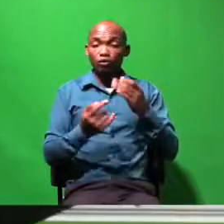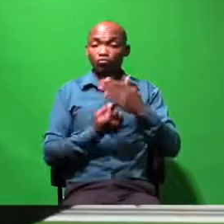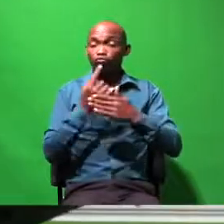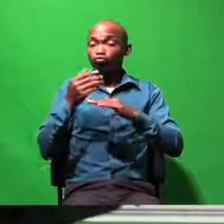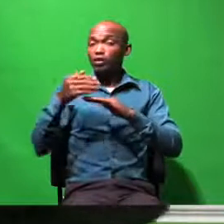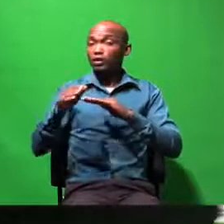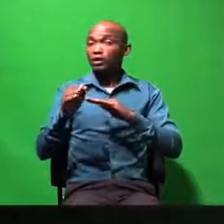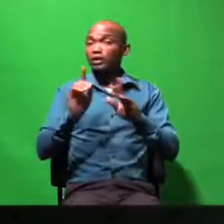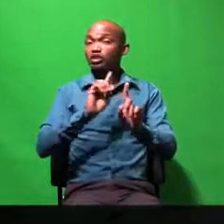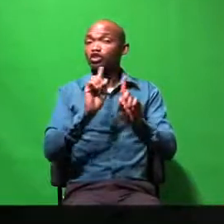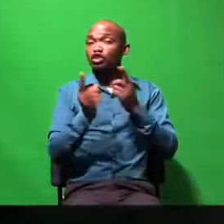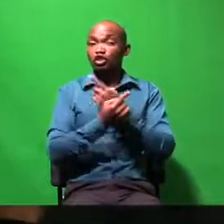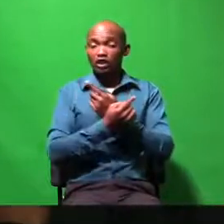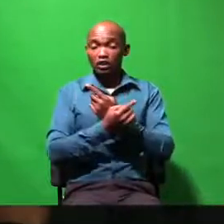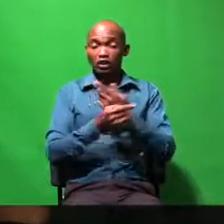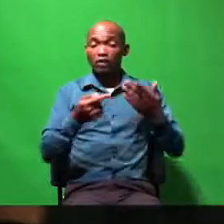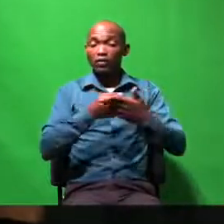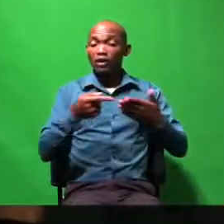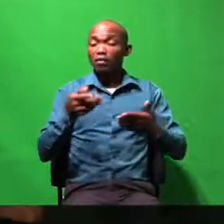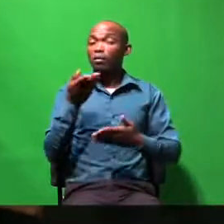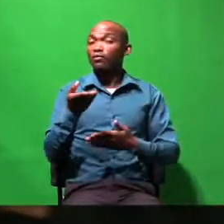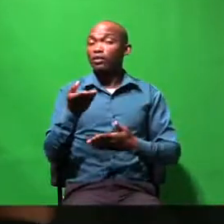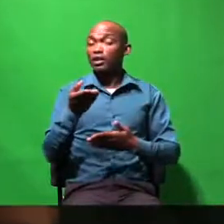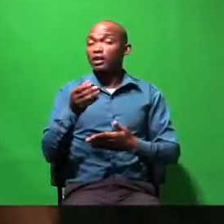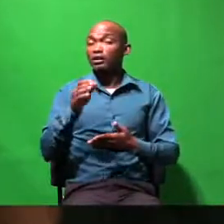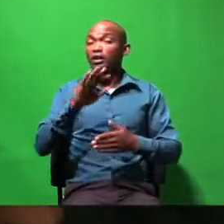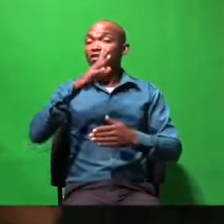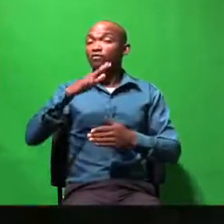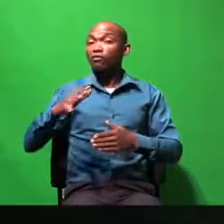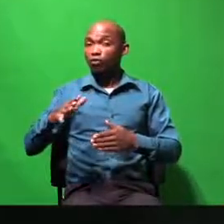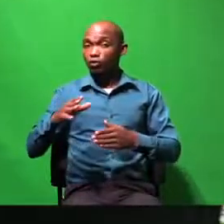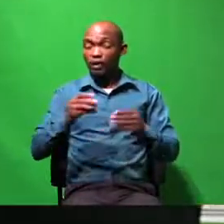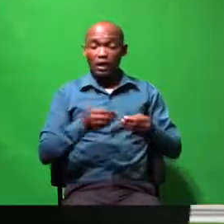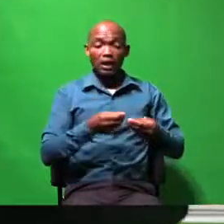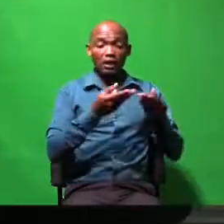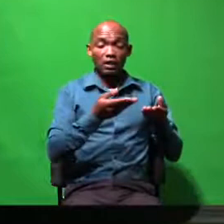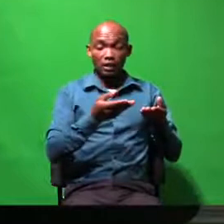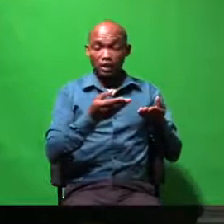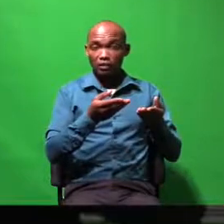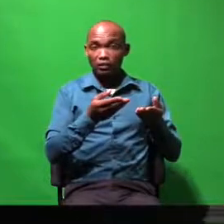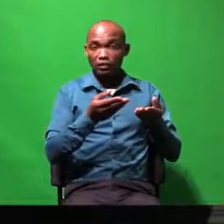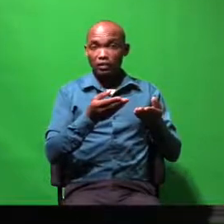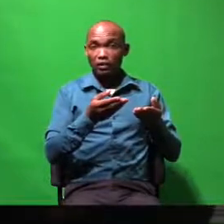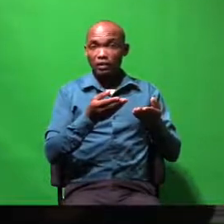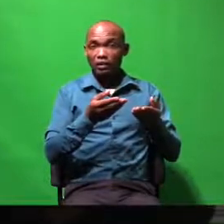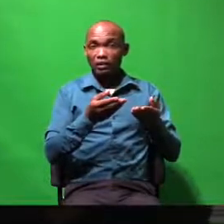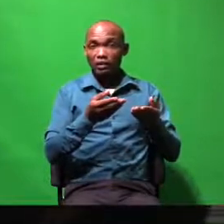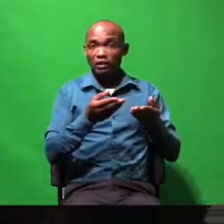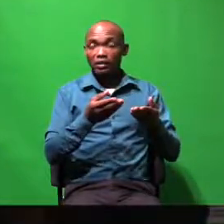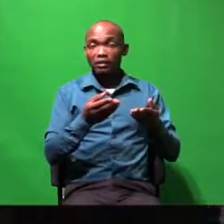name of that fluid. So this fluid now we give an amazing